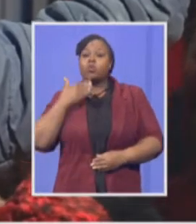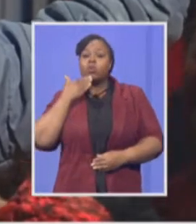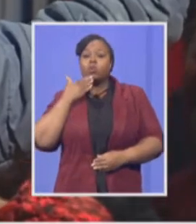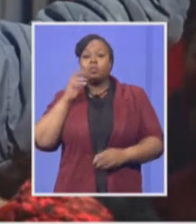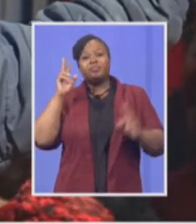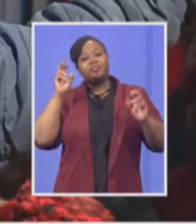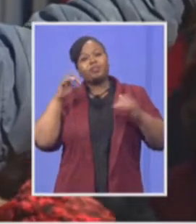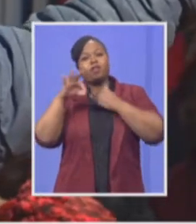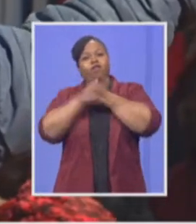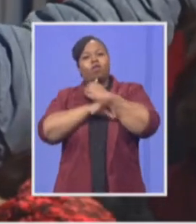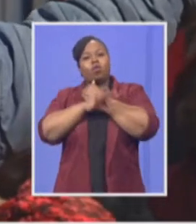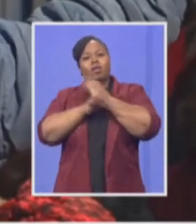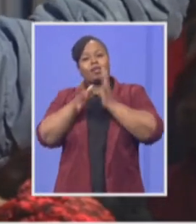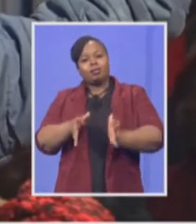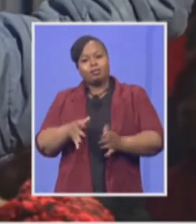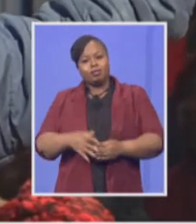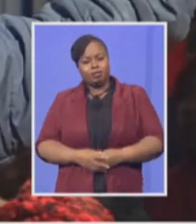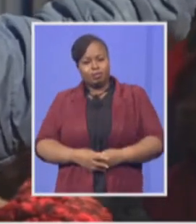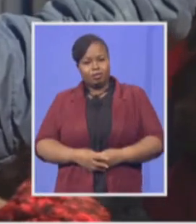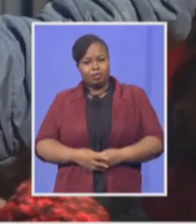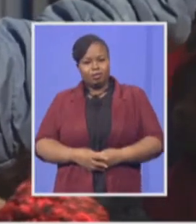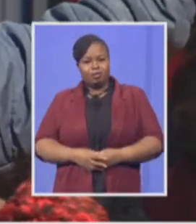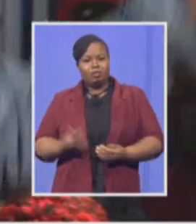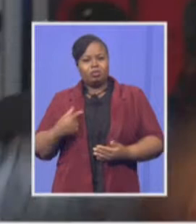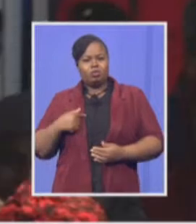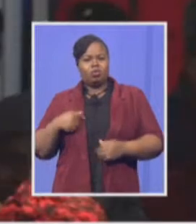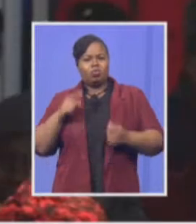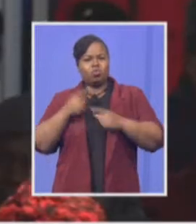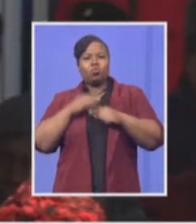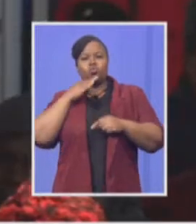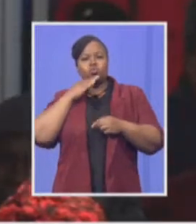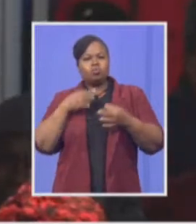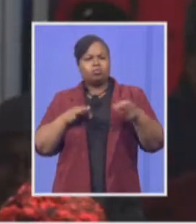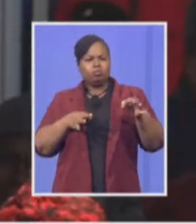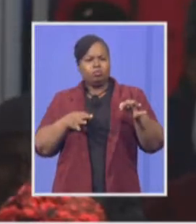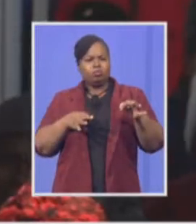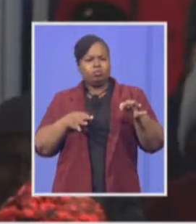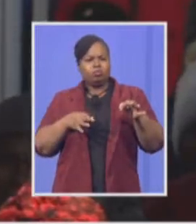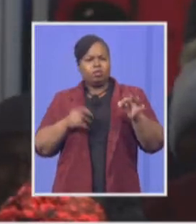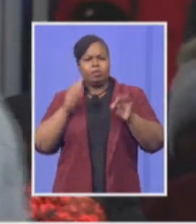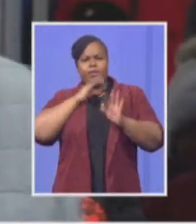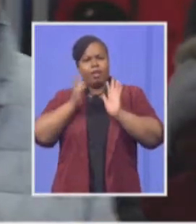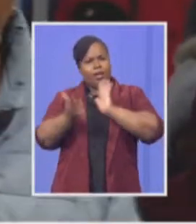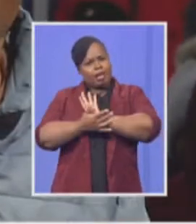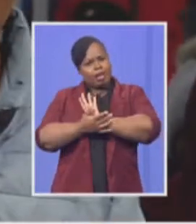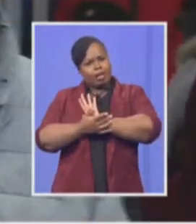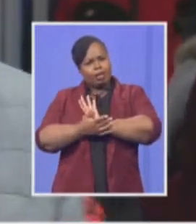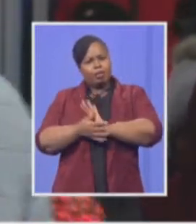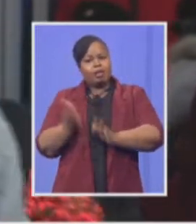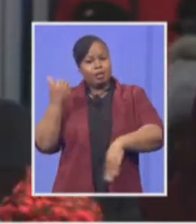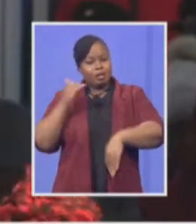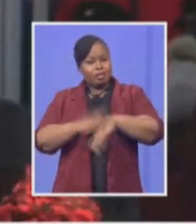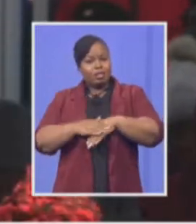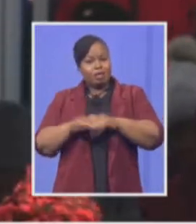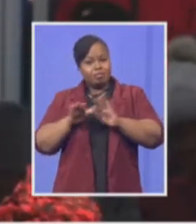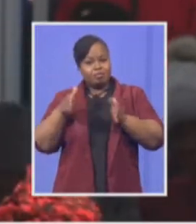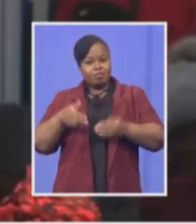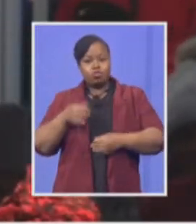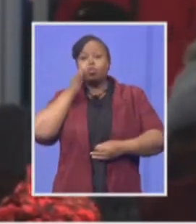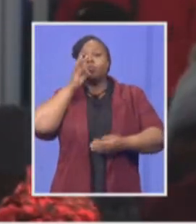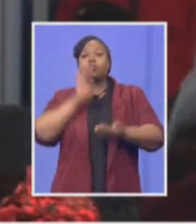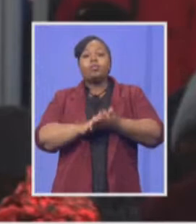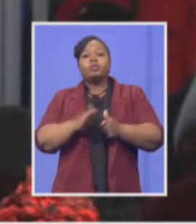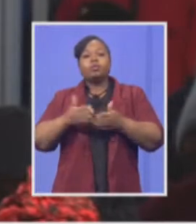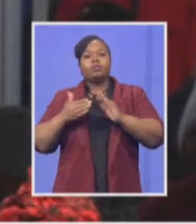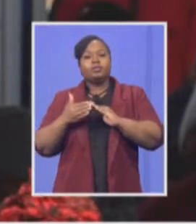foreign nationals, with no proper documents. And the last time we are on the podium. You promised the people of community